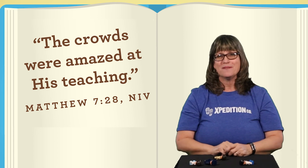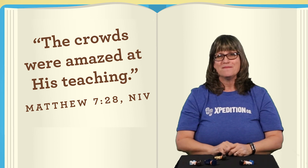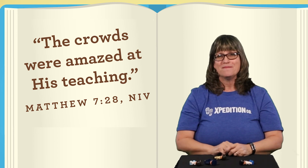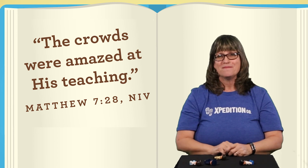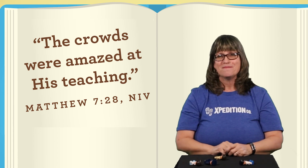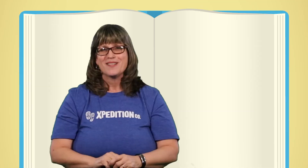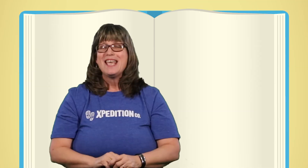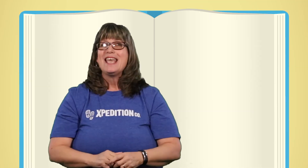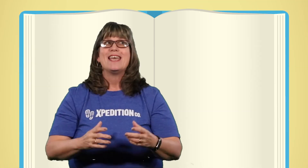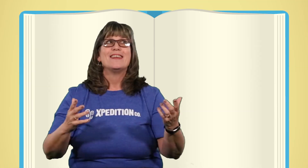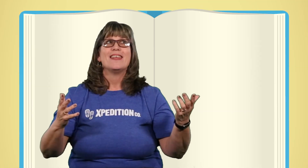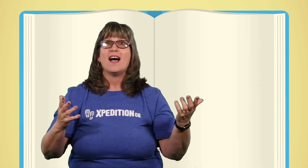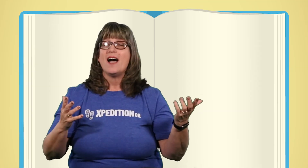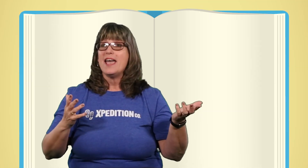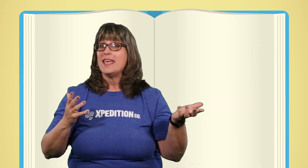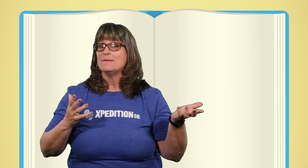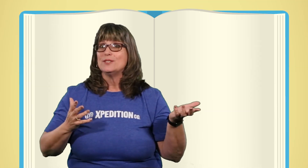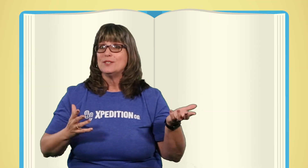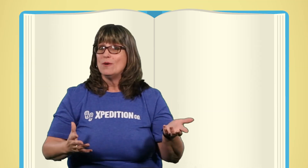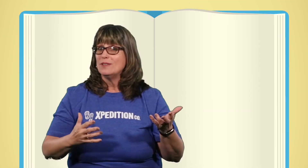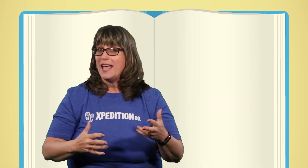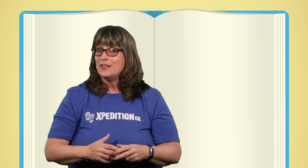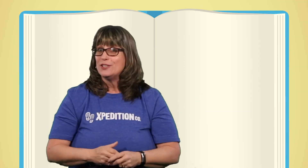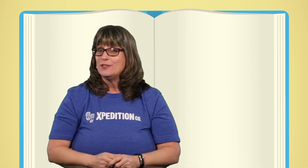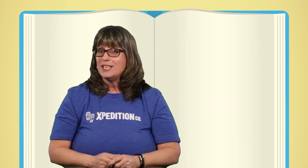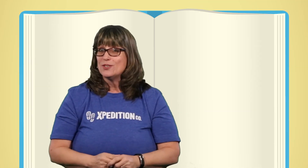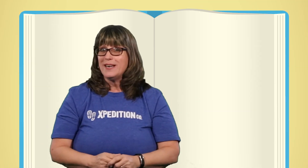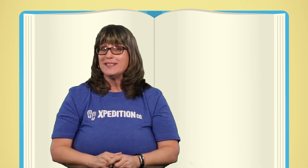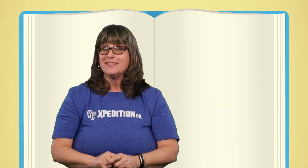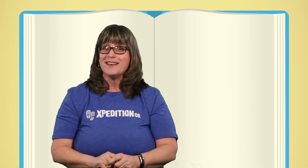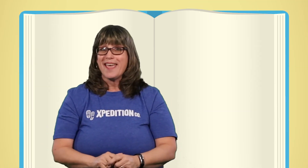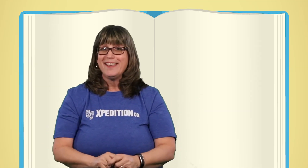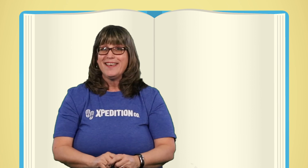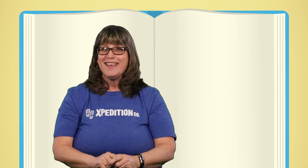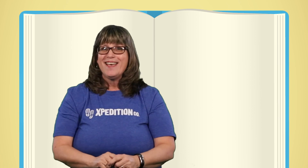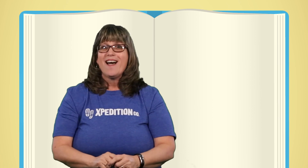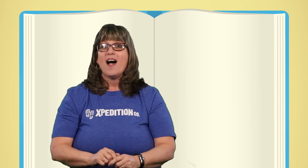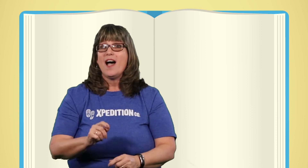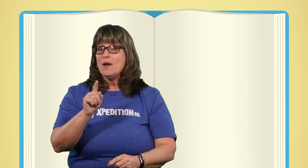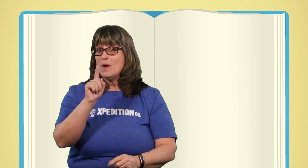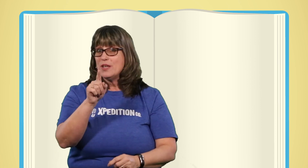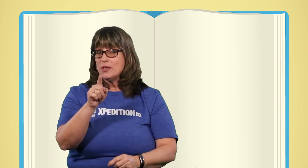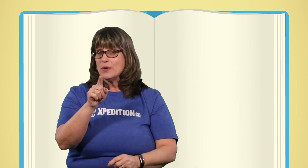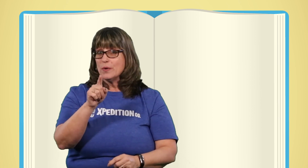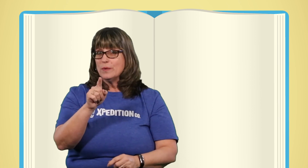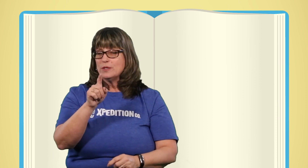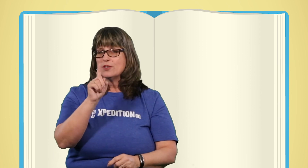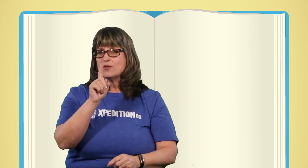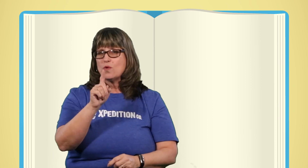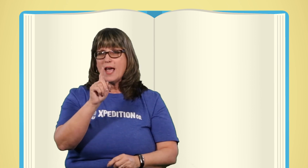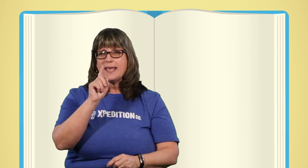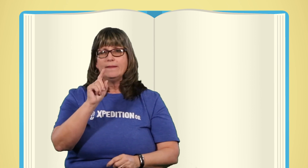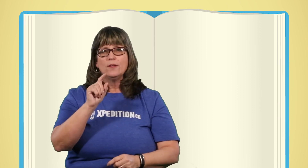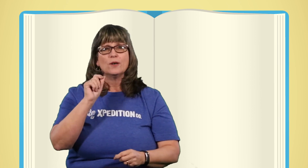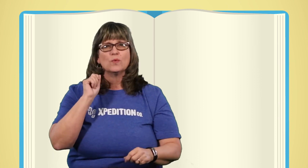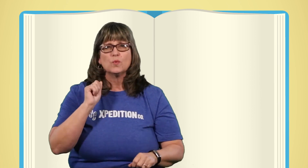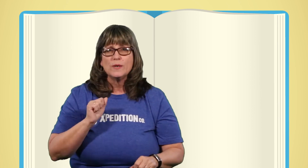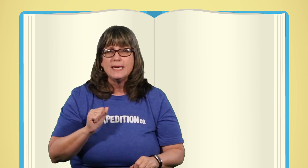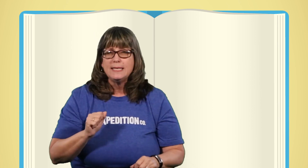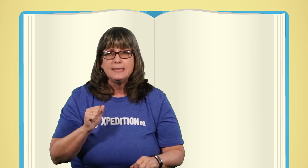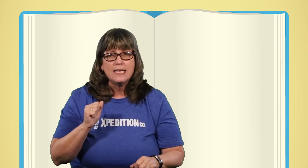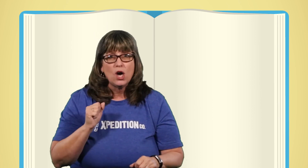this week. And I am so glad that you did join us today. I want you to try and